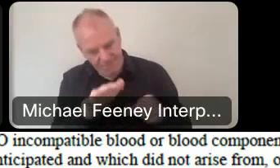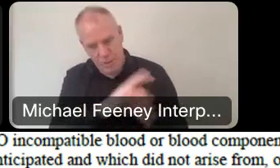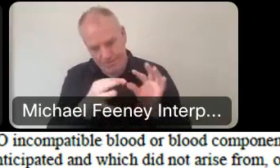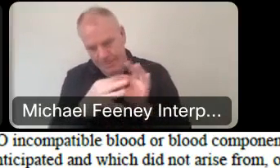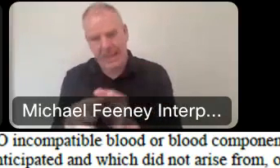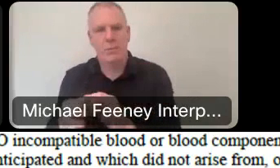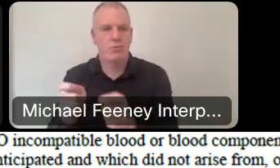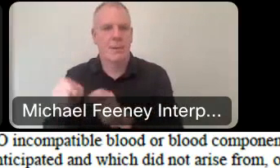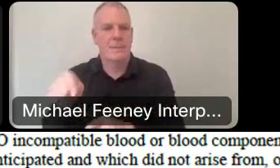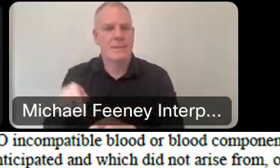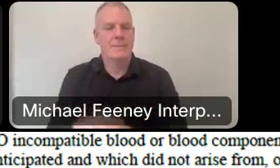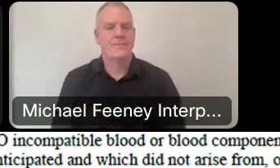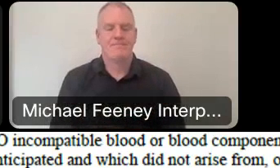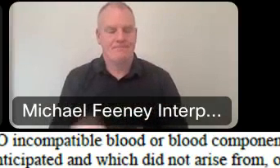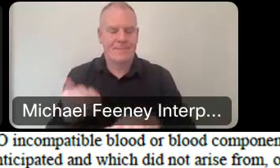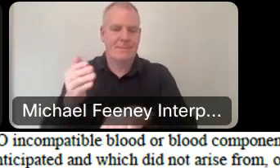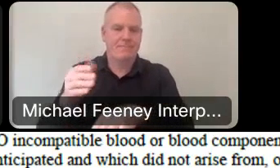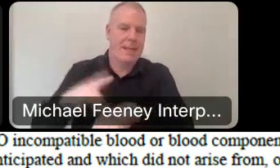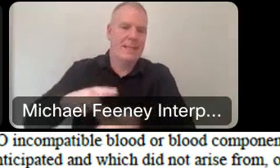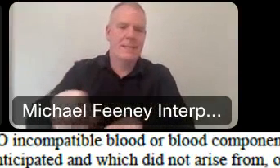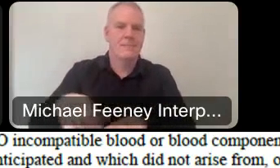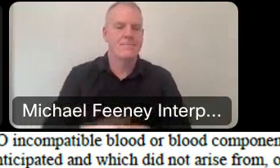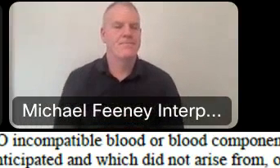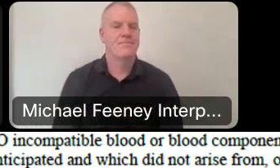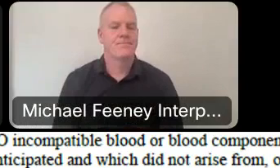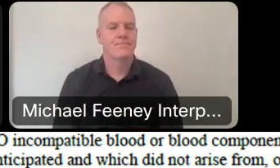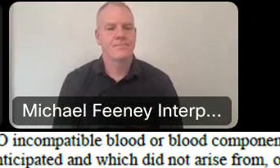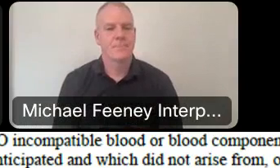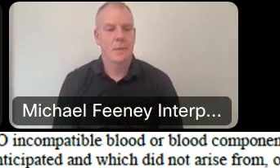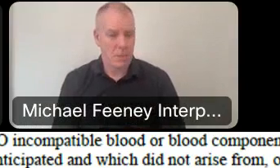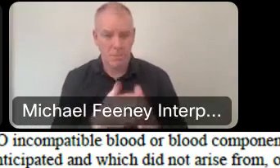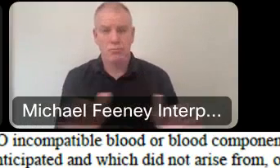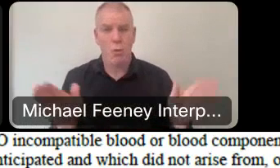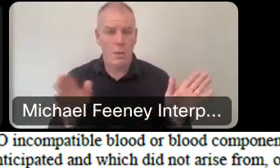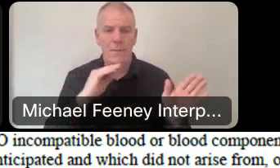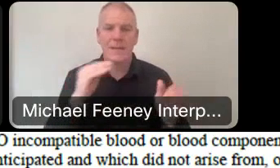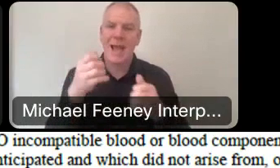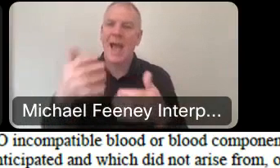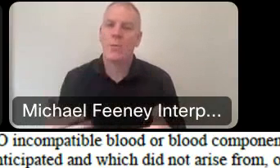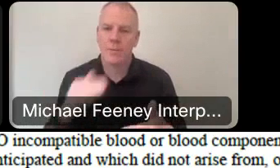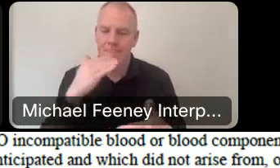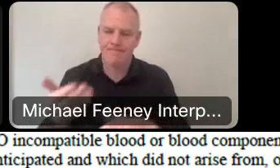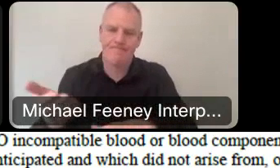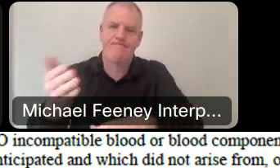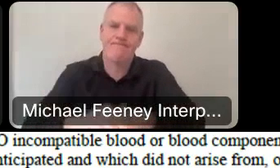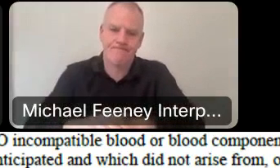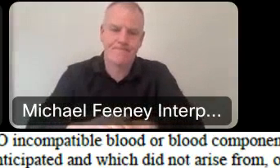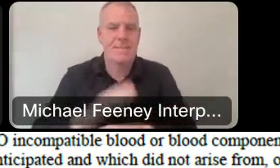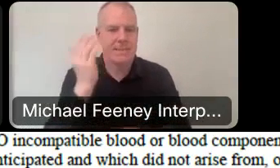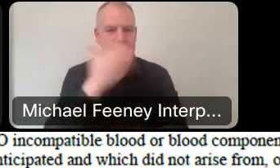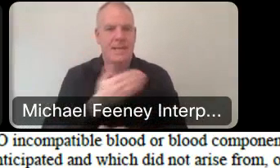patient. So again, that's relatively broad, but certainly the outcome for the patient, sadly, would